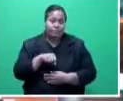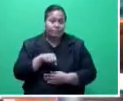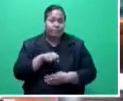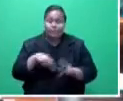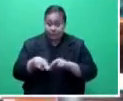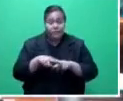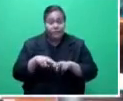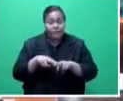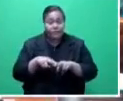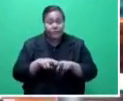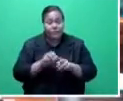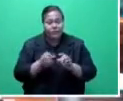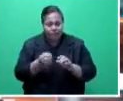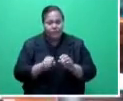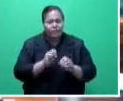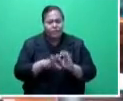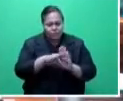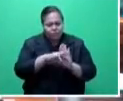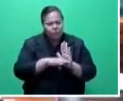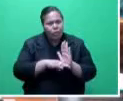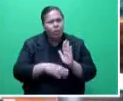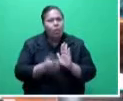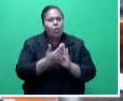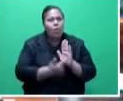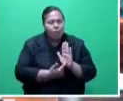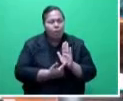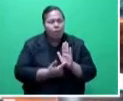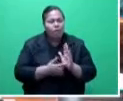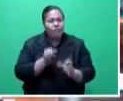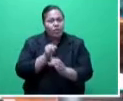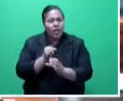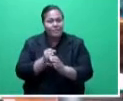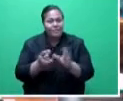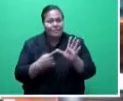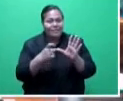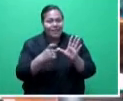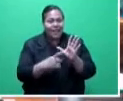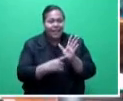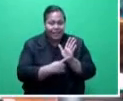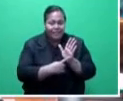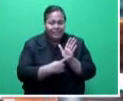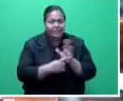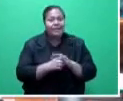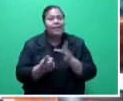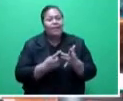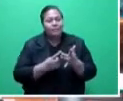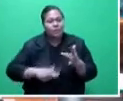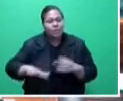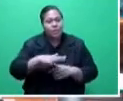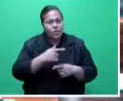has put in place a number of laws, both in our Crimes Act and in other areas where we have